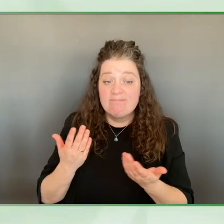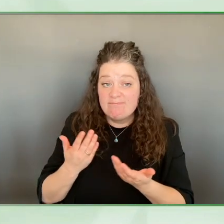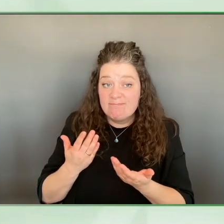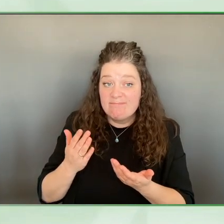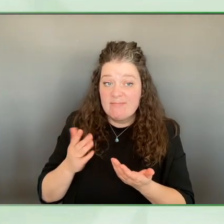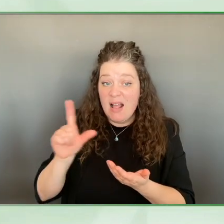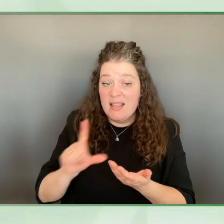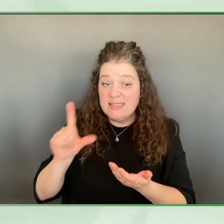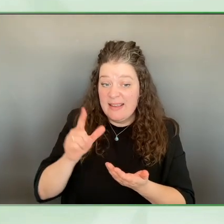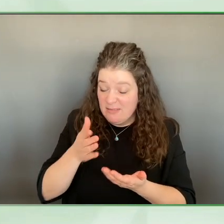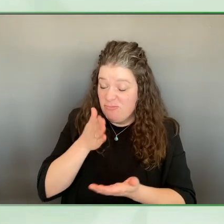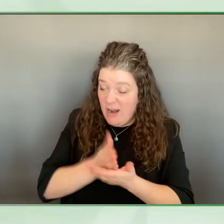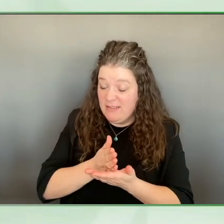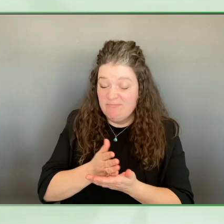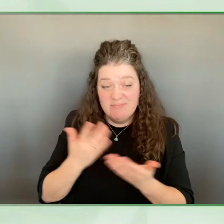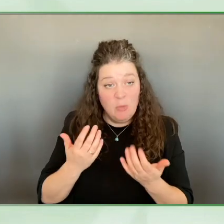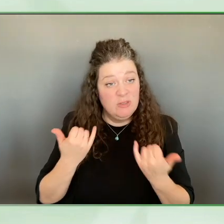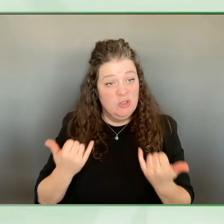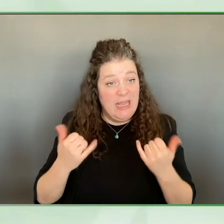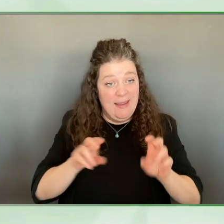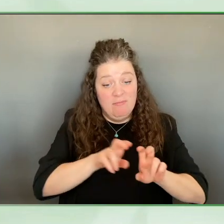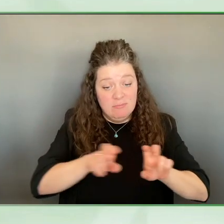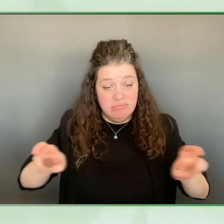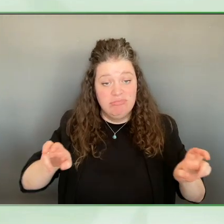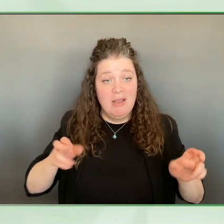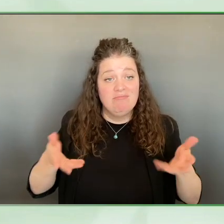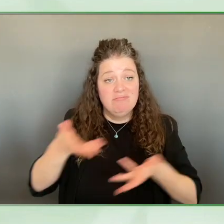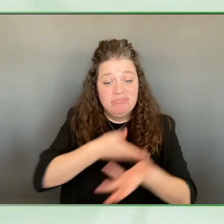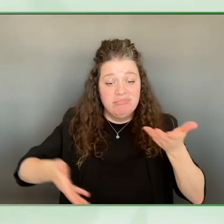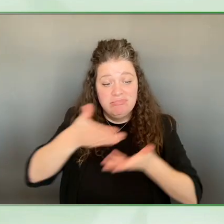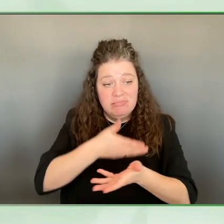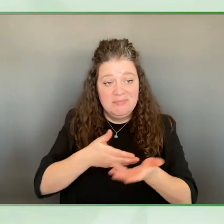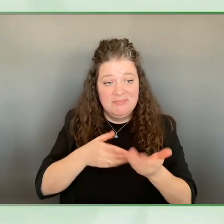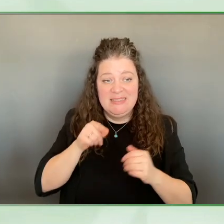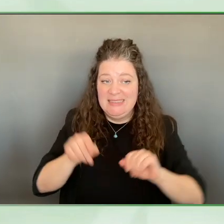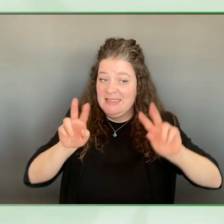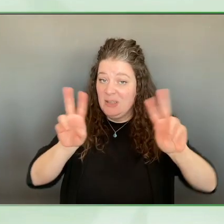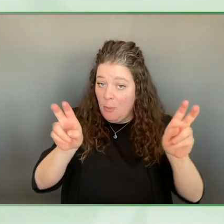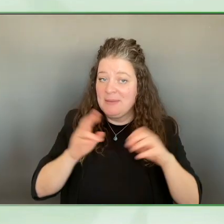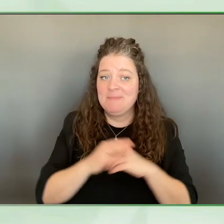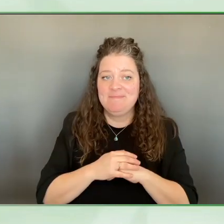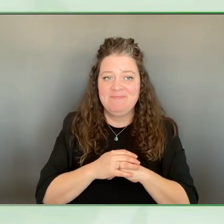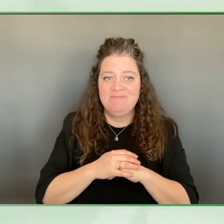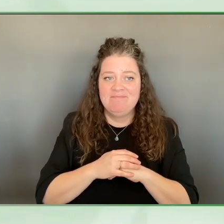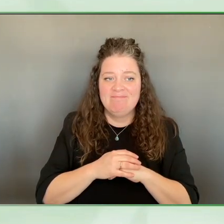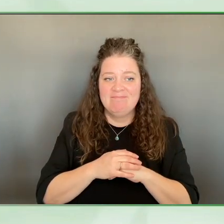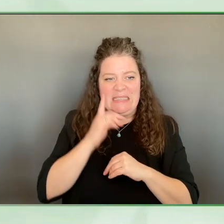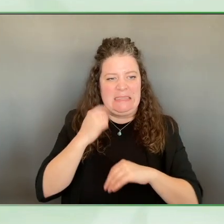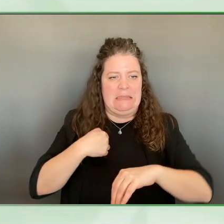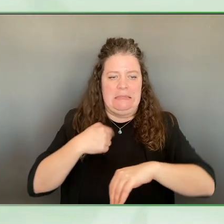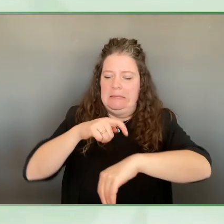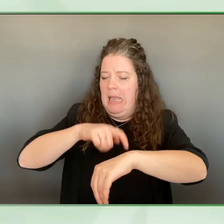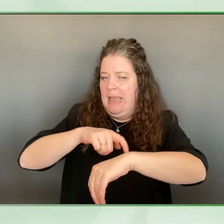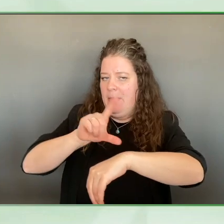Yeah. So I think we are just about out of time. 10